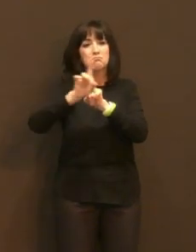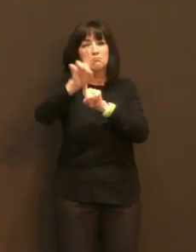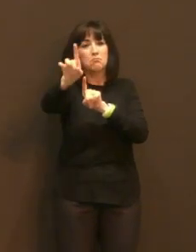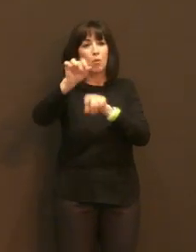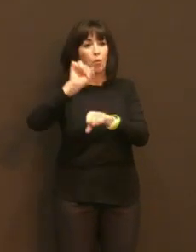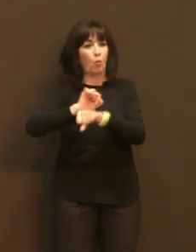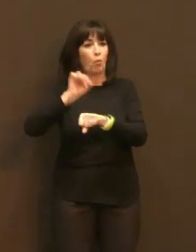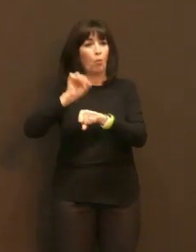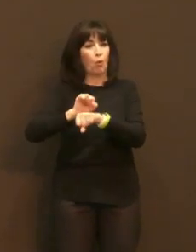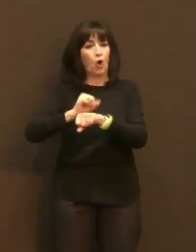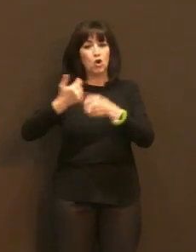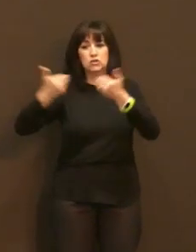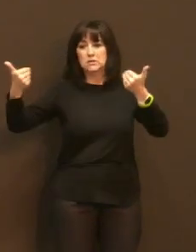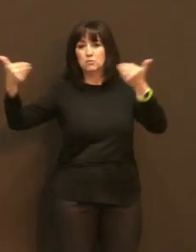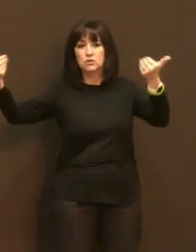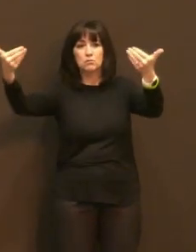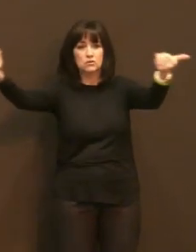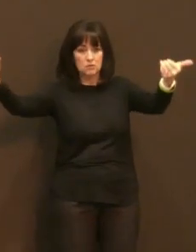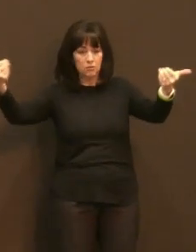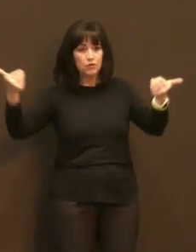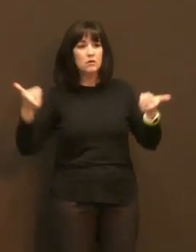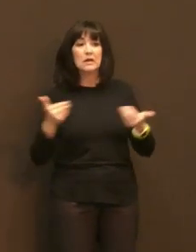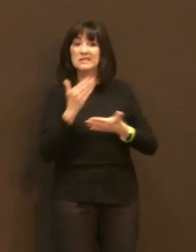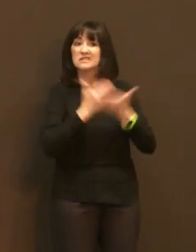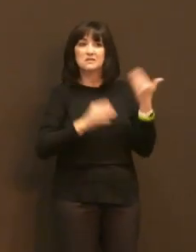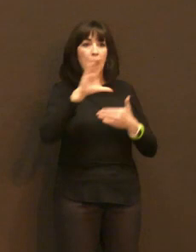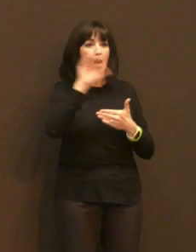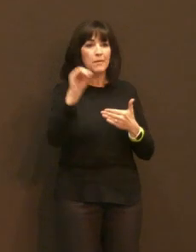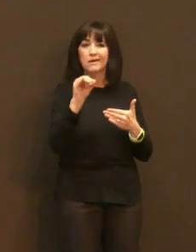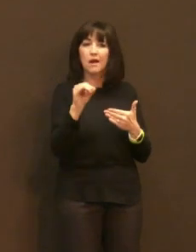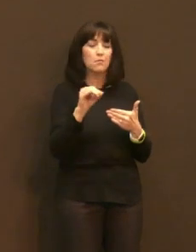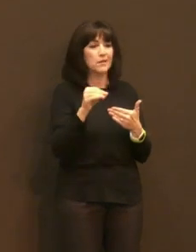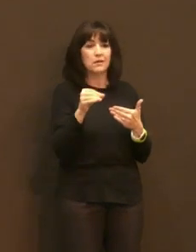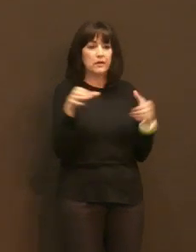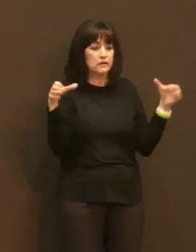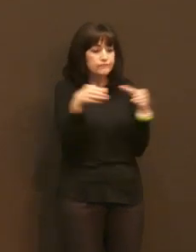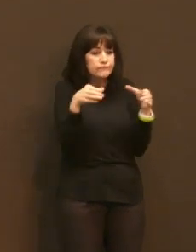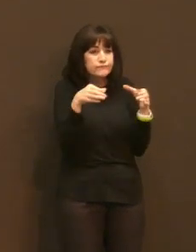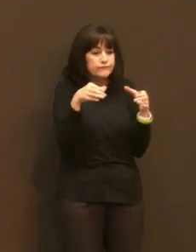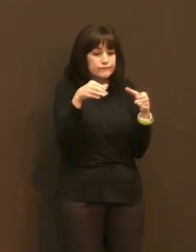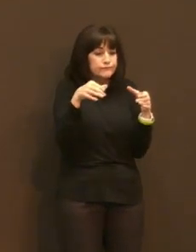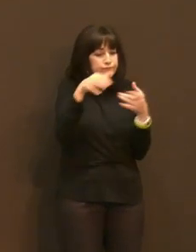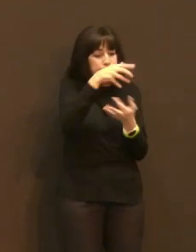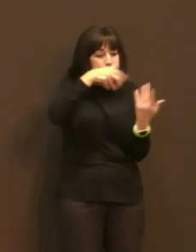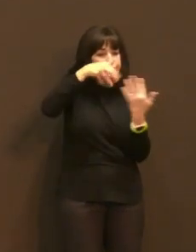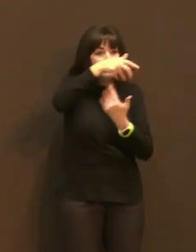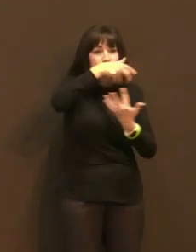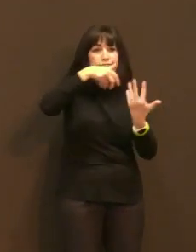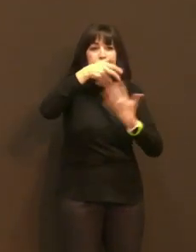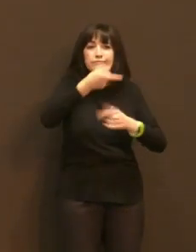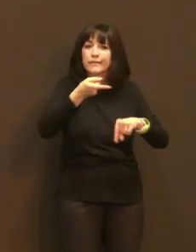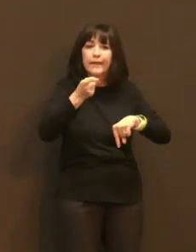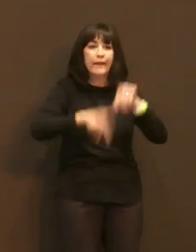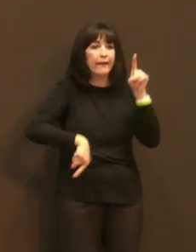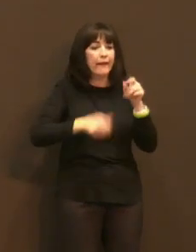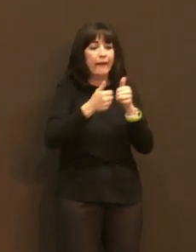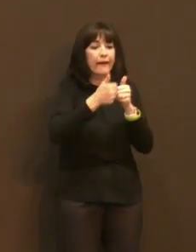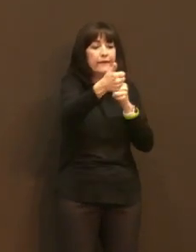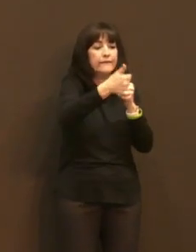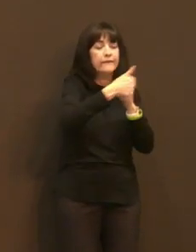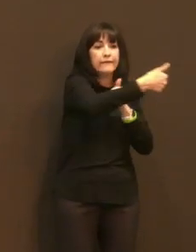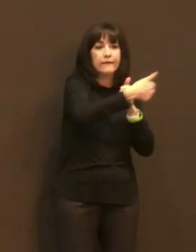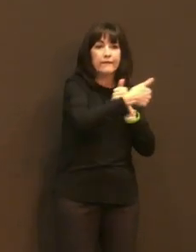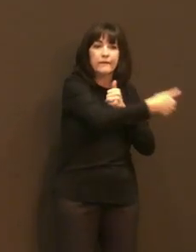so that'll be part of it, I think, working with sectors to determine operating procedures under which they